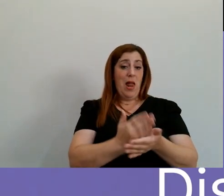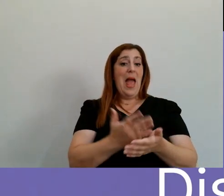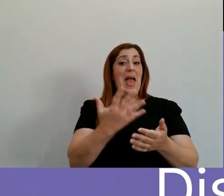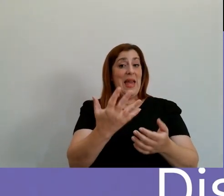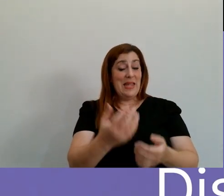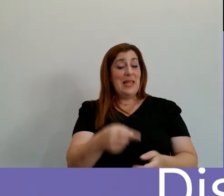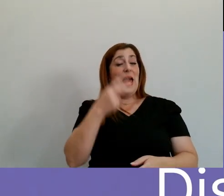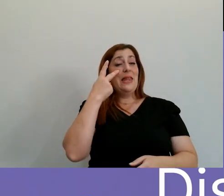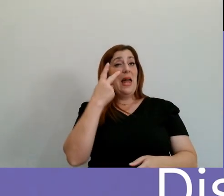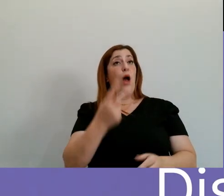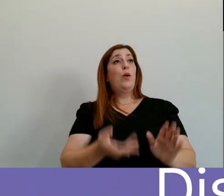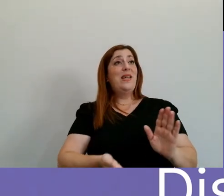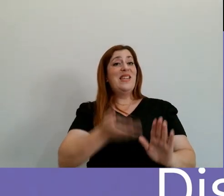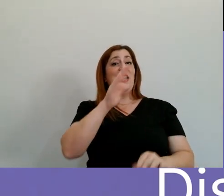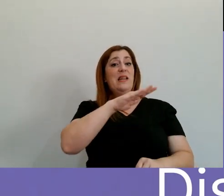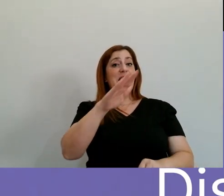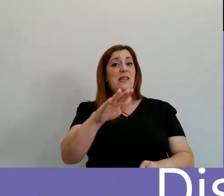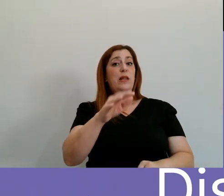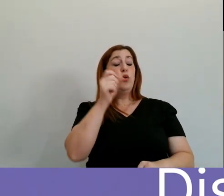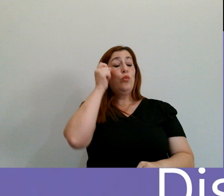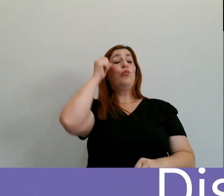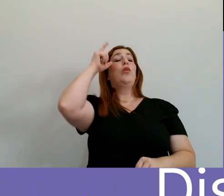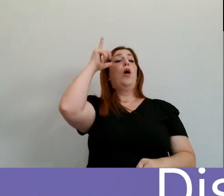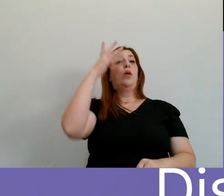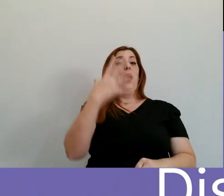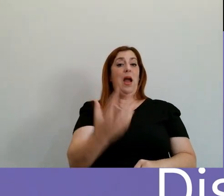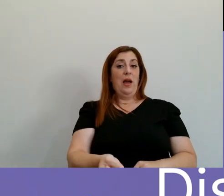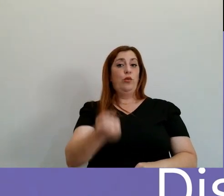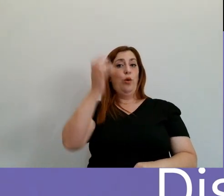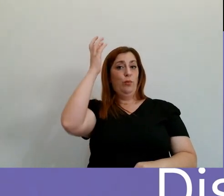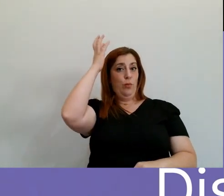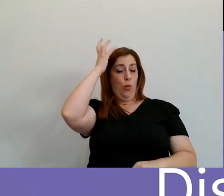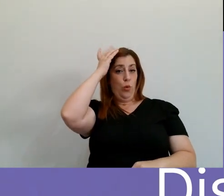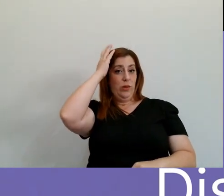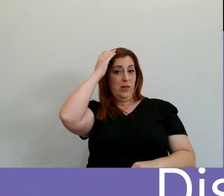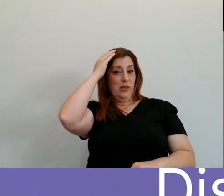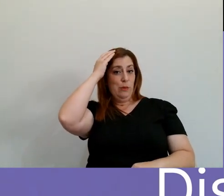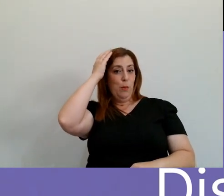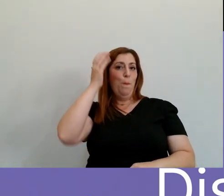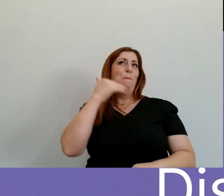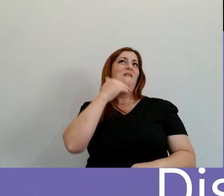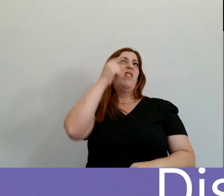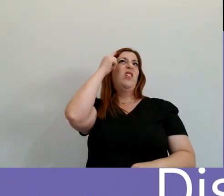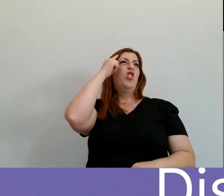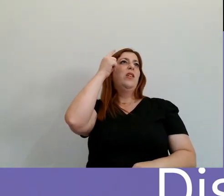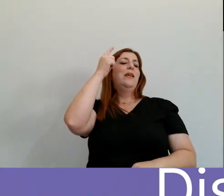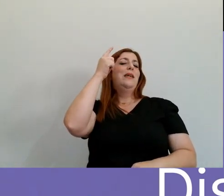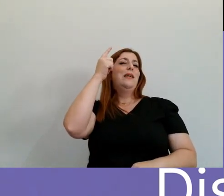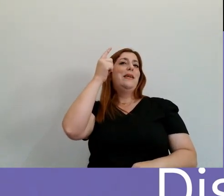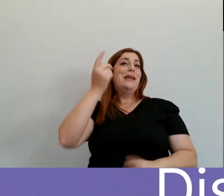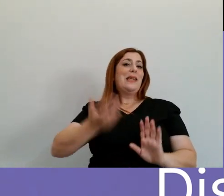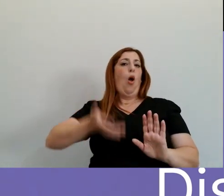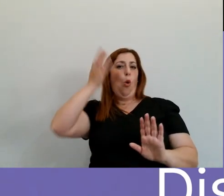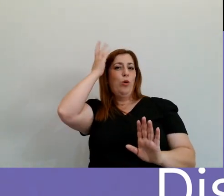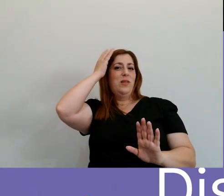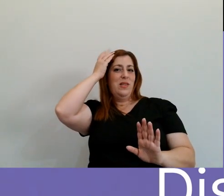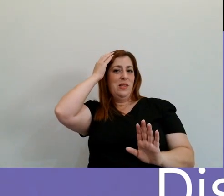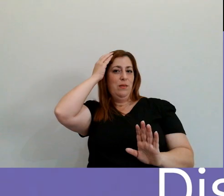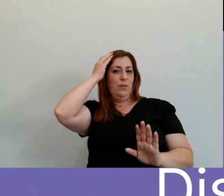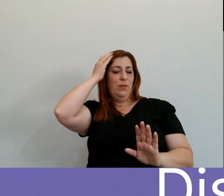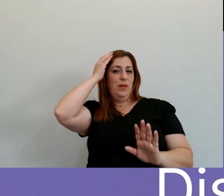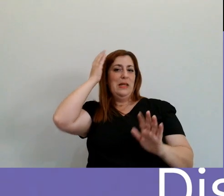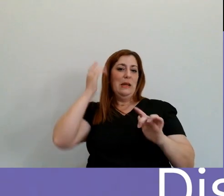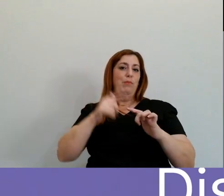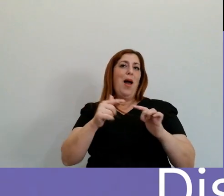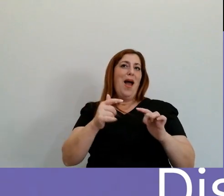necessarily mean that there's a rise in autism. It just means that we have updated tools and we have updated awareness. Again, I don't believe